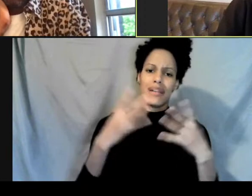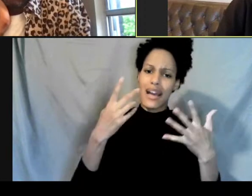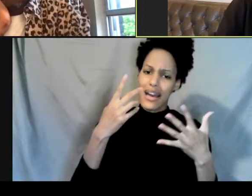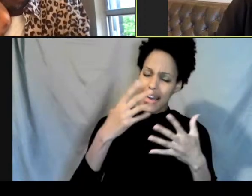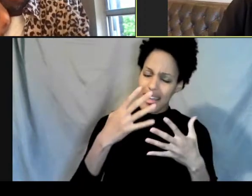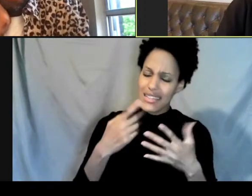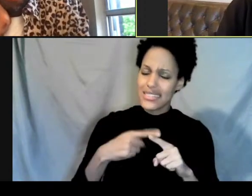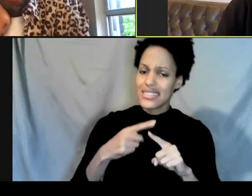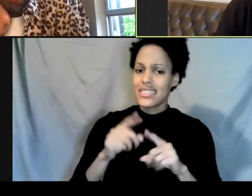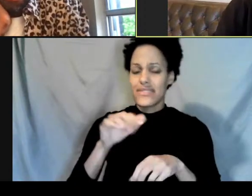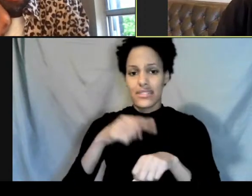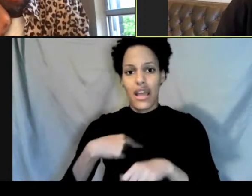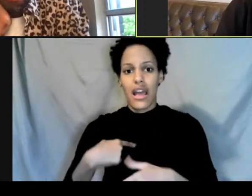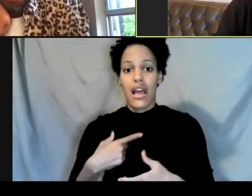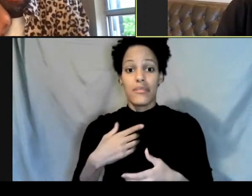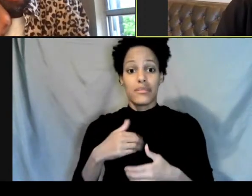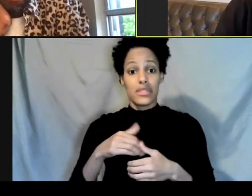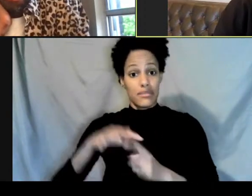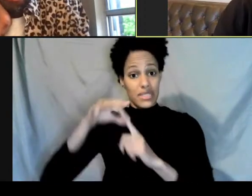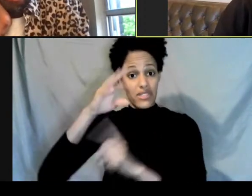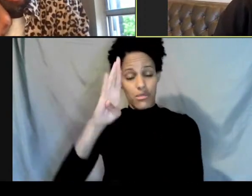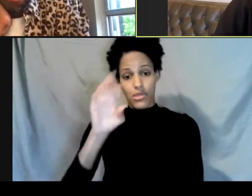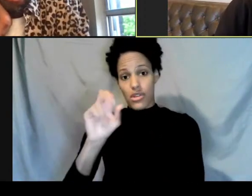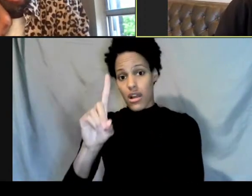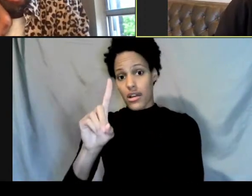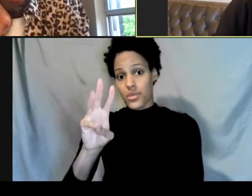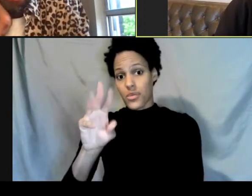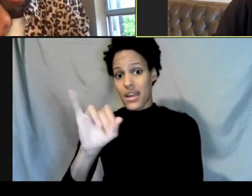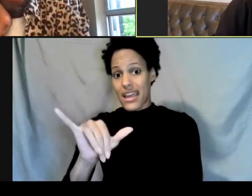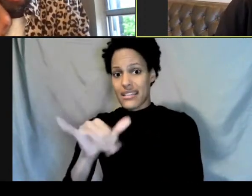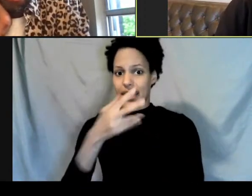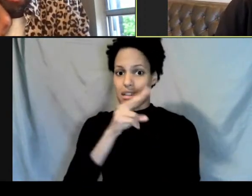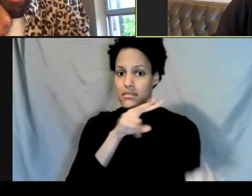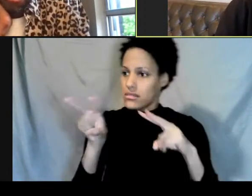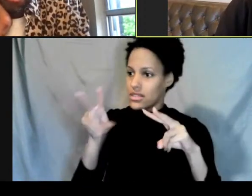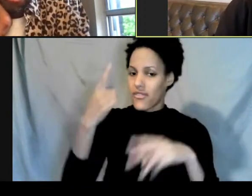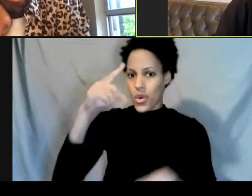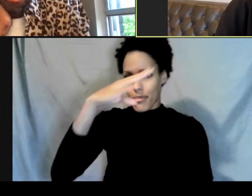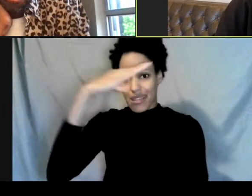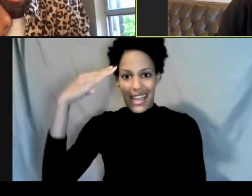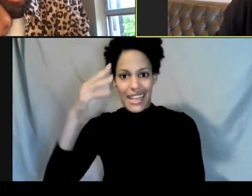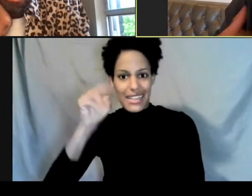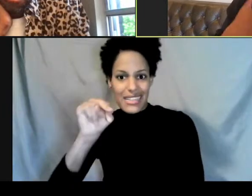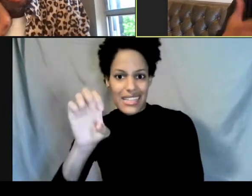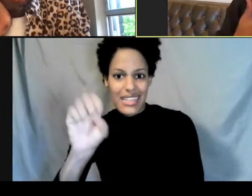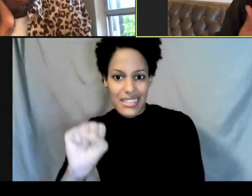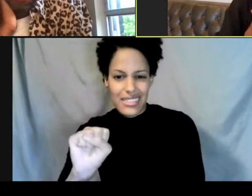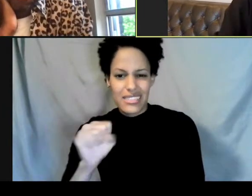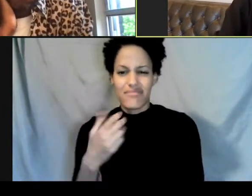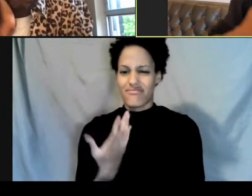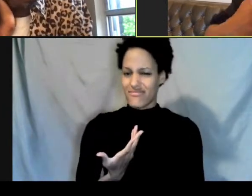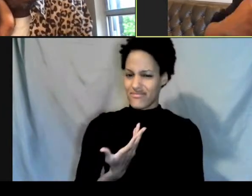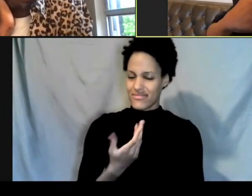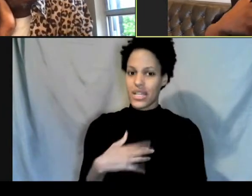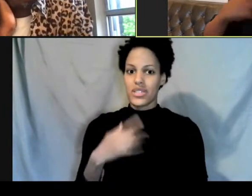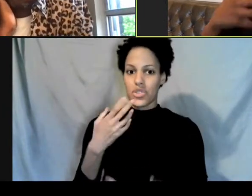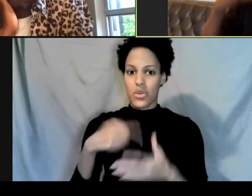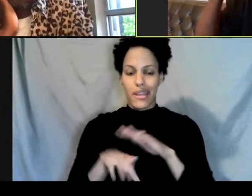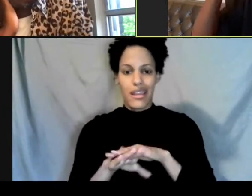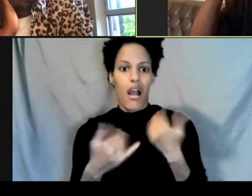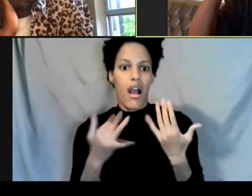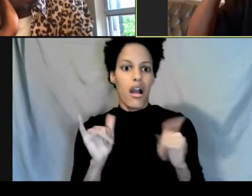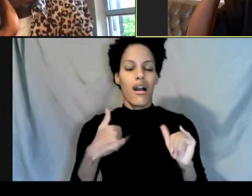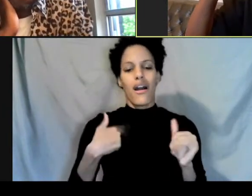that a lot of times they look to you for your Blackness. And then, and you could go into it thinking like, oh my God, I get to